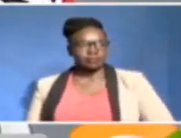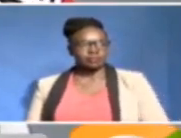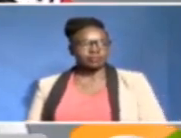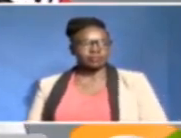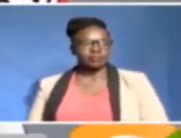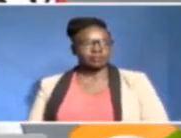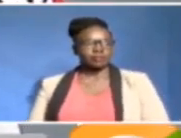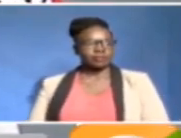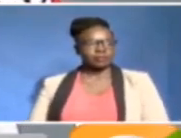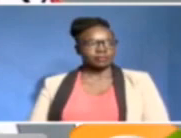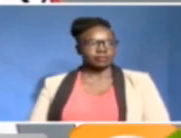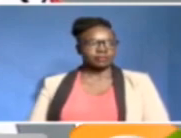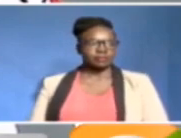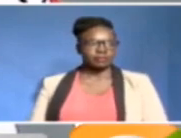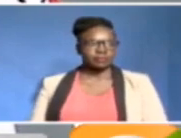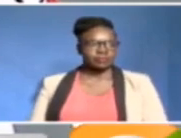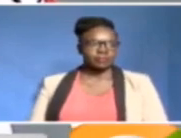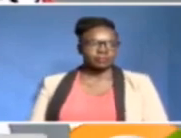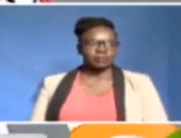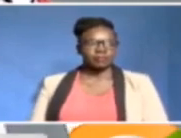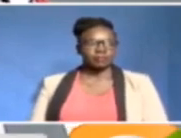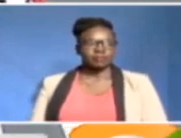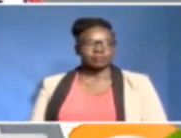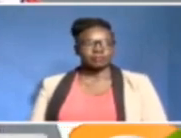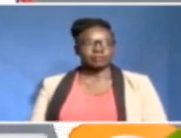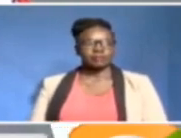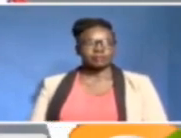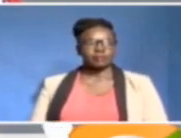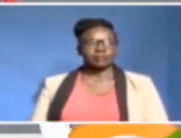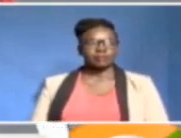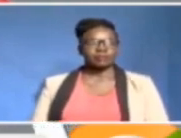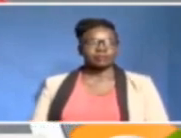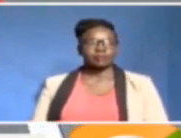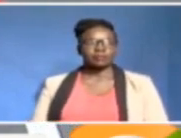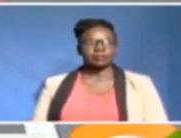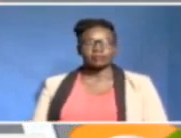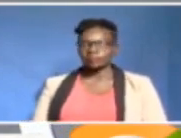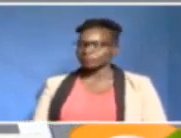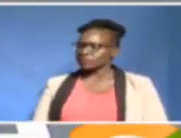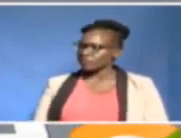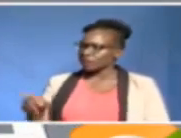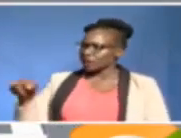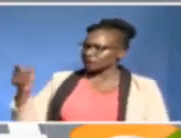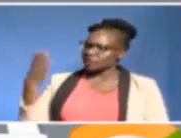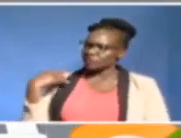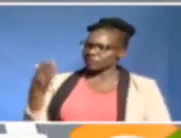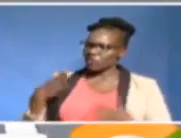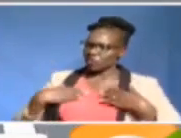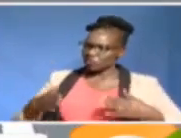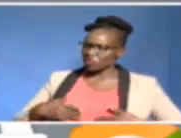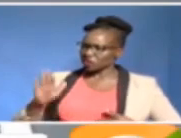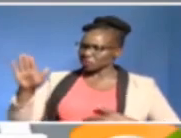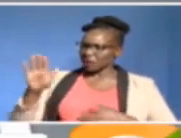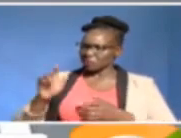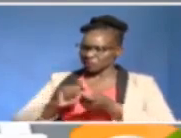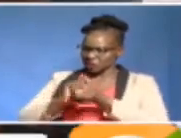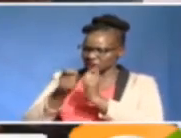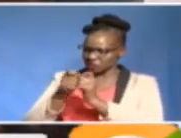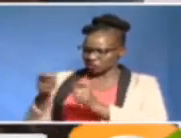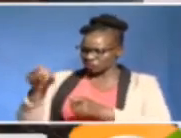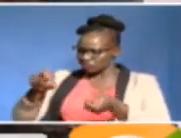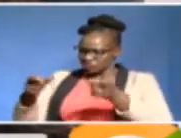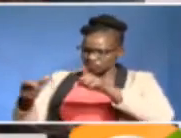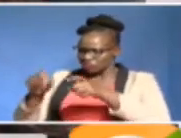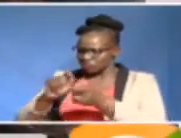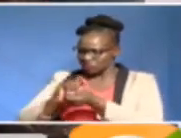and accepting who you are. Mm-hmm. You've gone for plastic surgery. Yes, I have. What do you think what kind of message do you think that sends